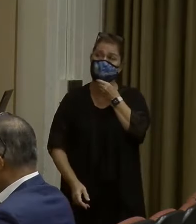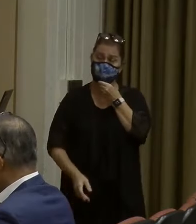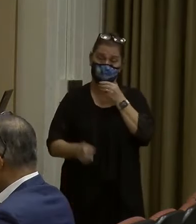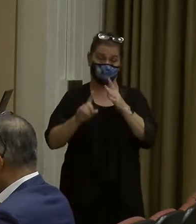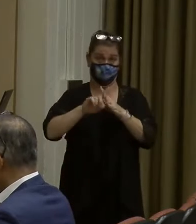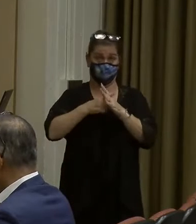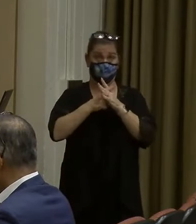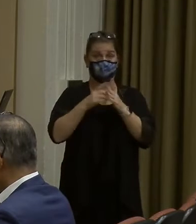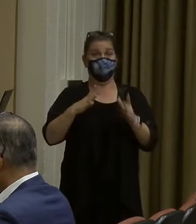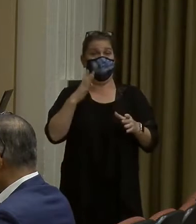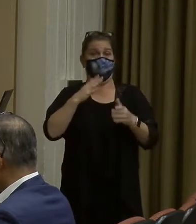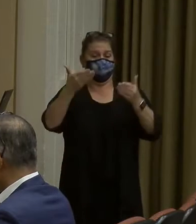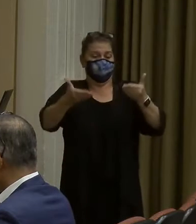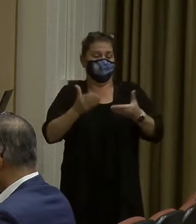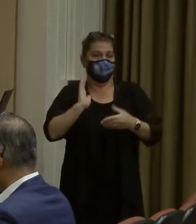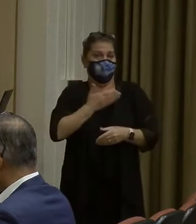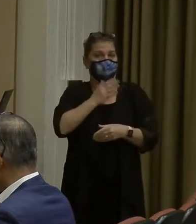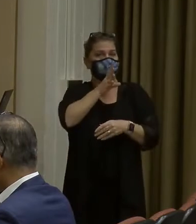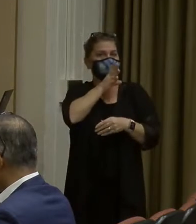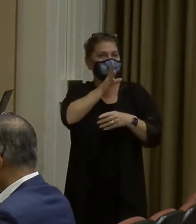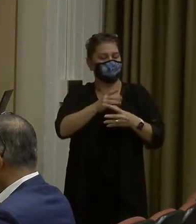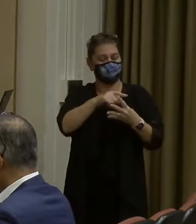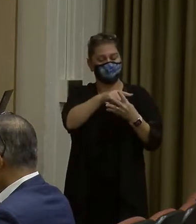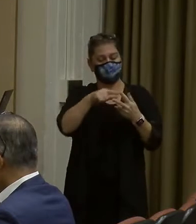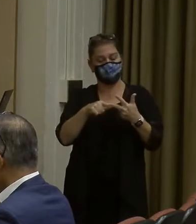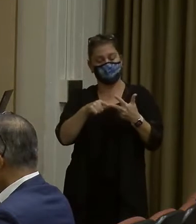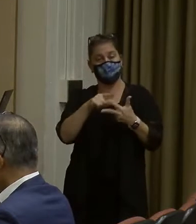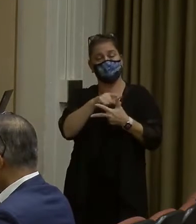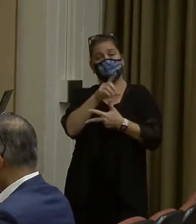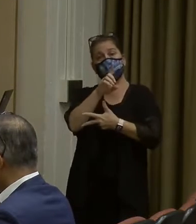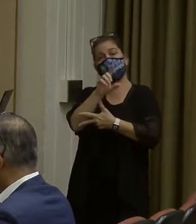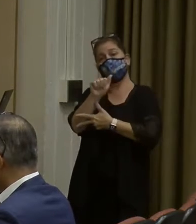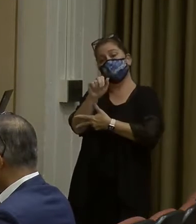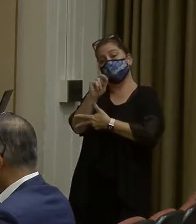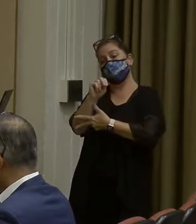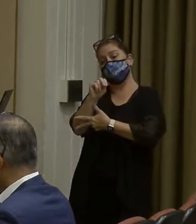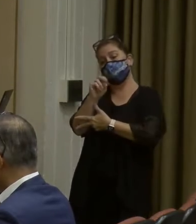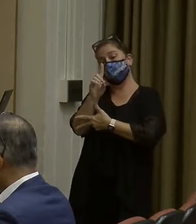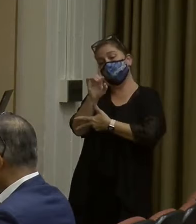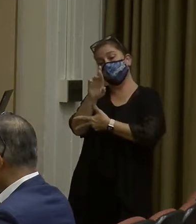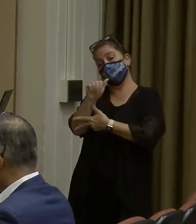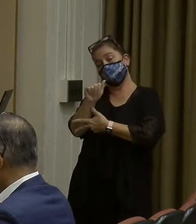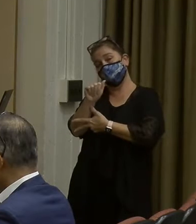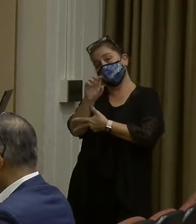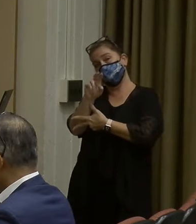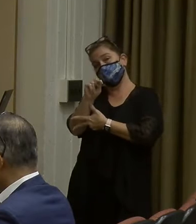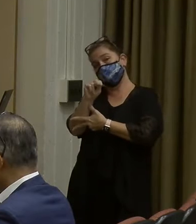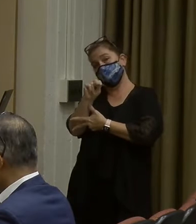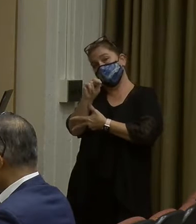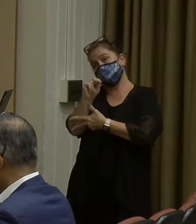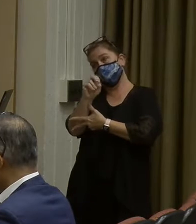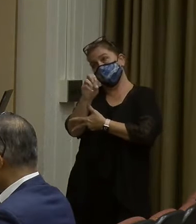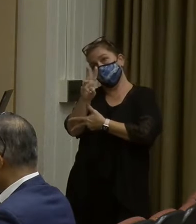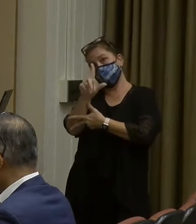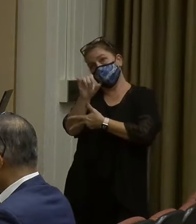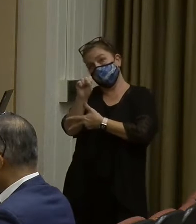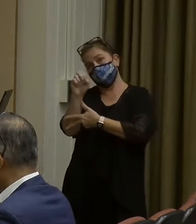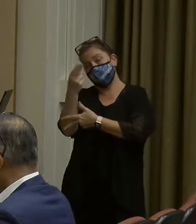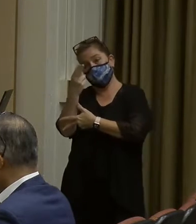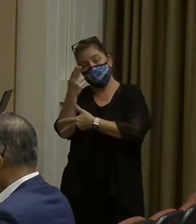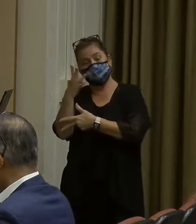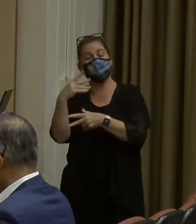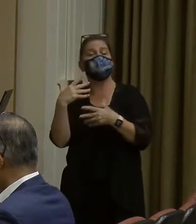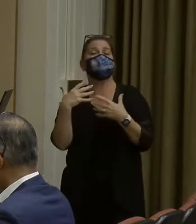me begin by formally introducing our speakers. Dr. Andrea Nirlish is an associate professor and program director for the